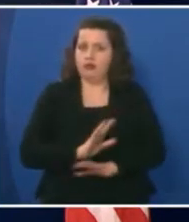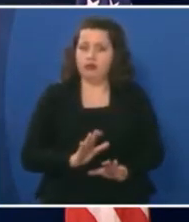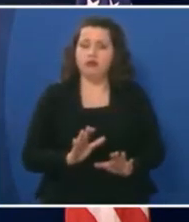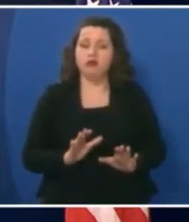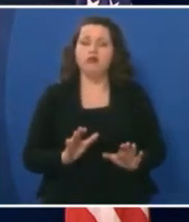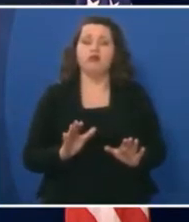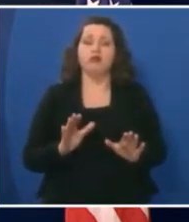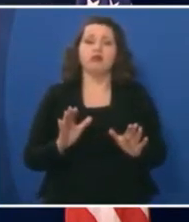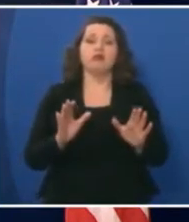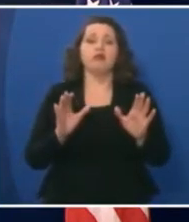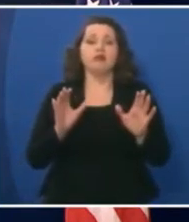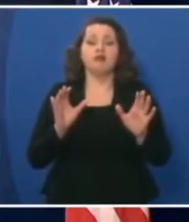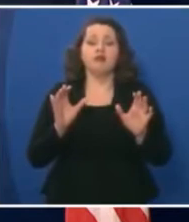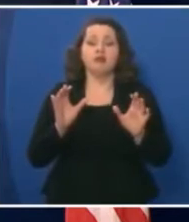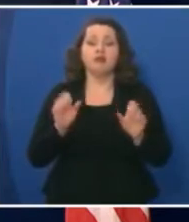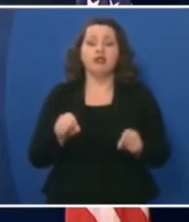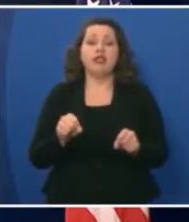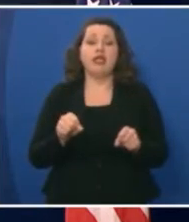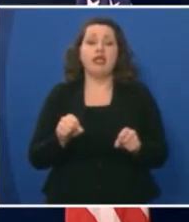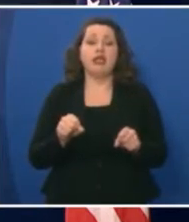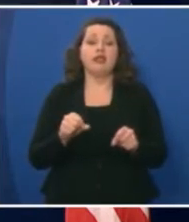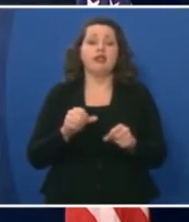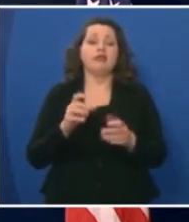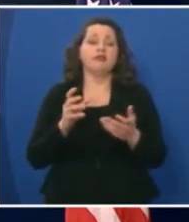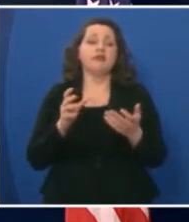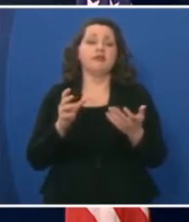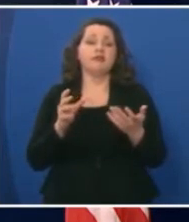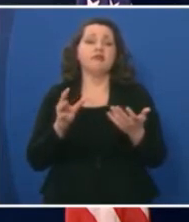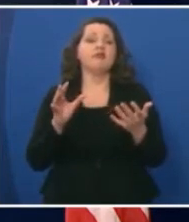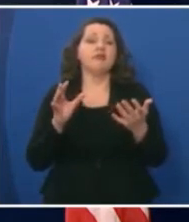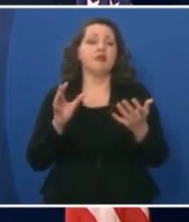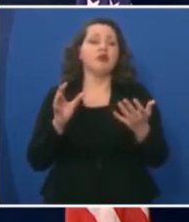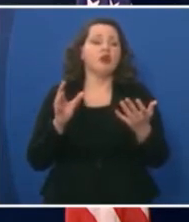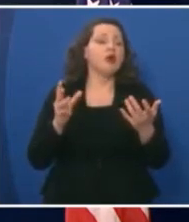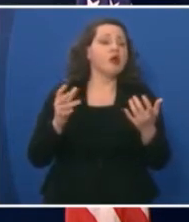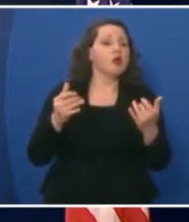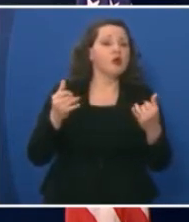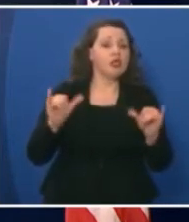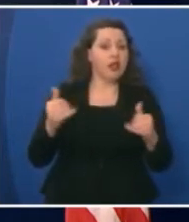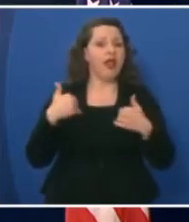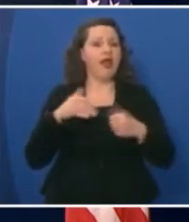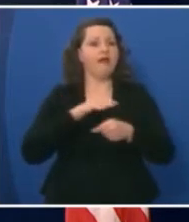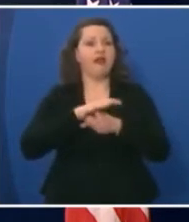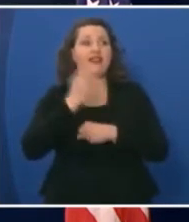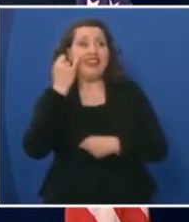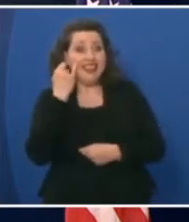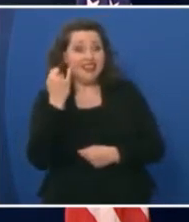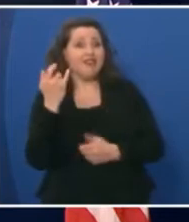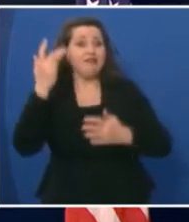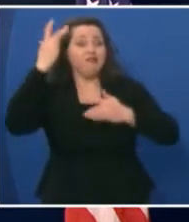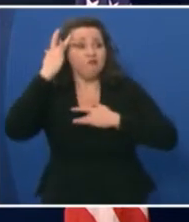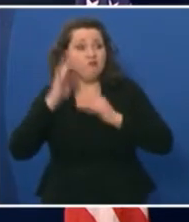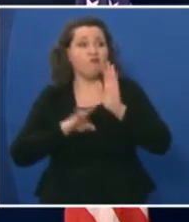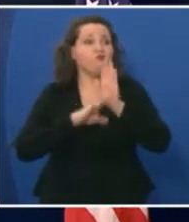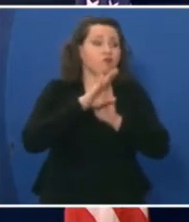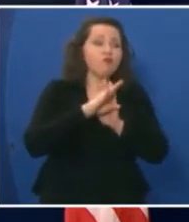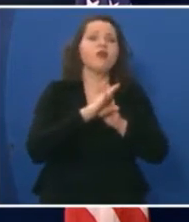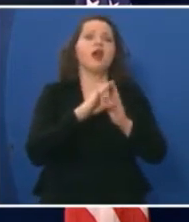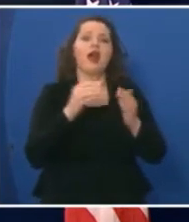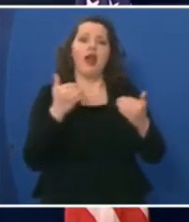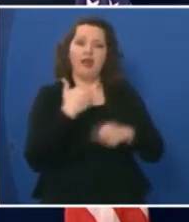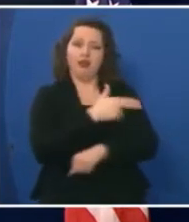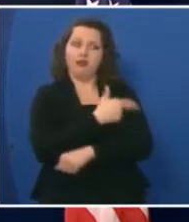make sure that we could we still had the capacity in case we did see some type of a surge. So we're able